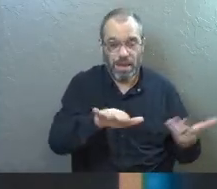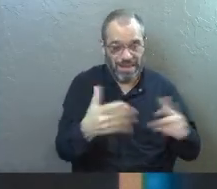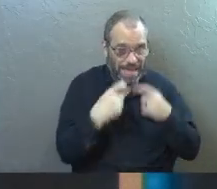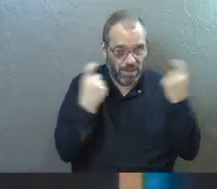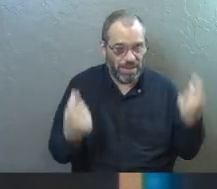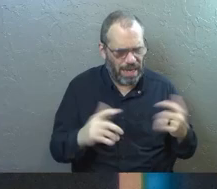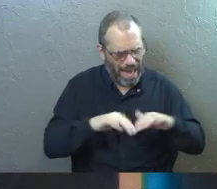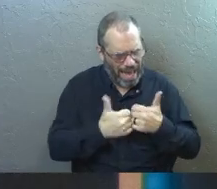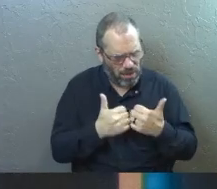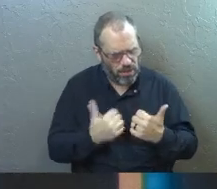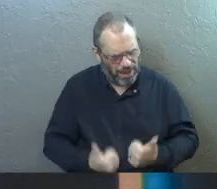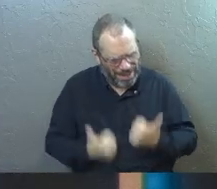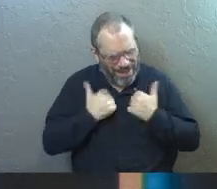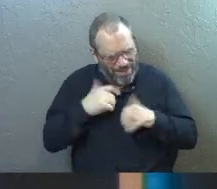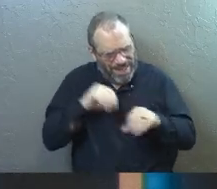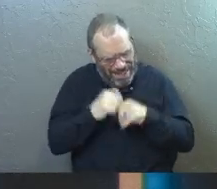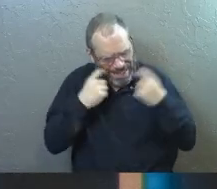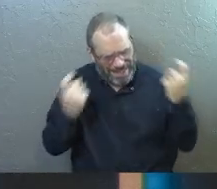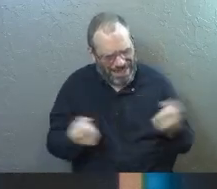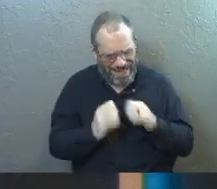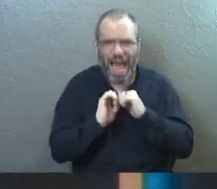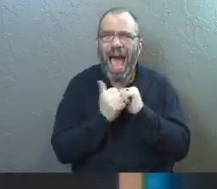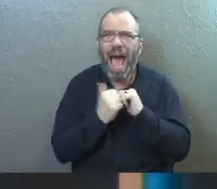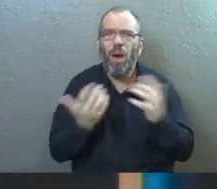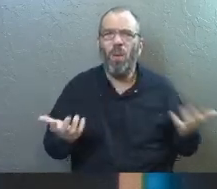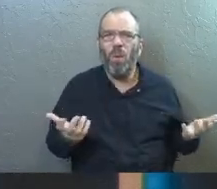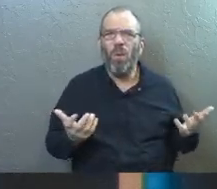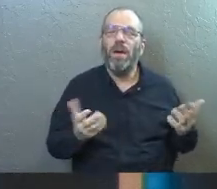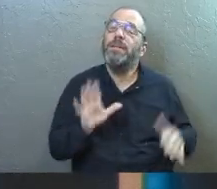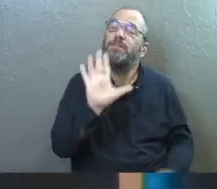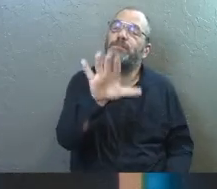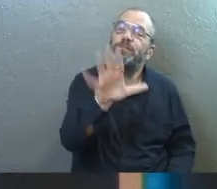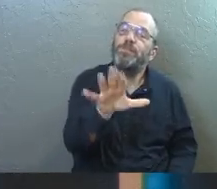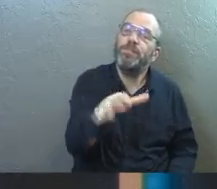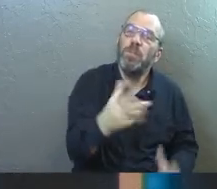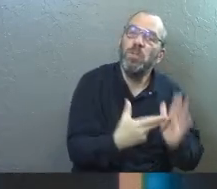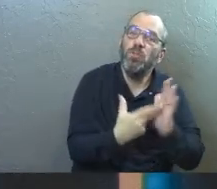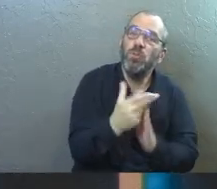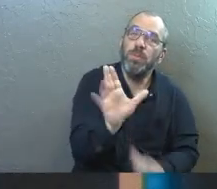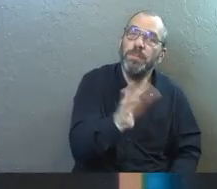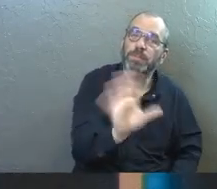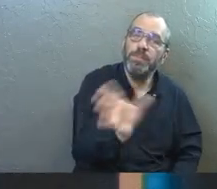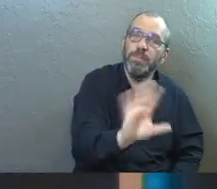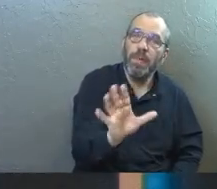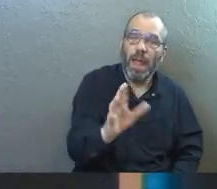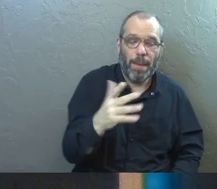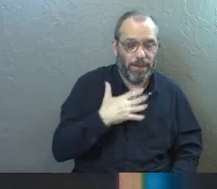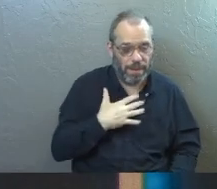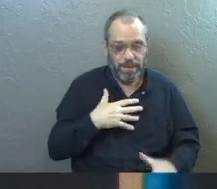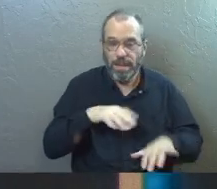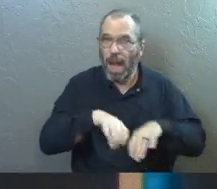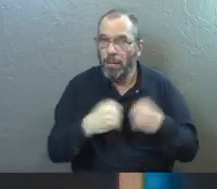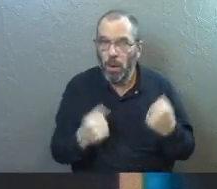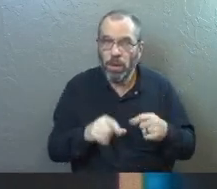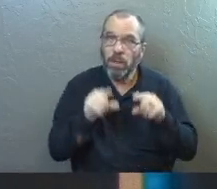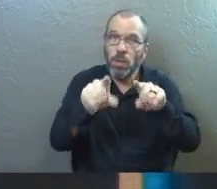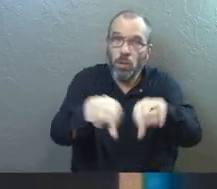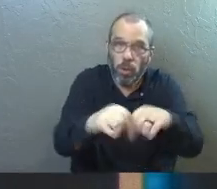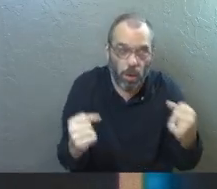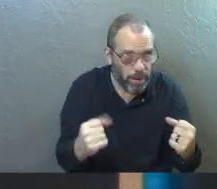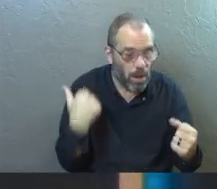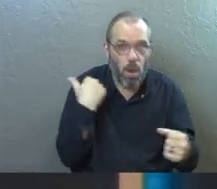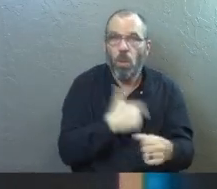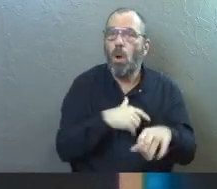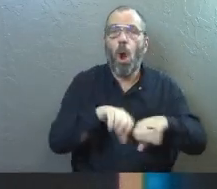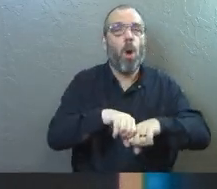how can we continue to live in it? Amen. Here's the truth. I'm broken, you're broken, we're